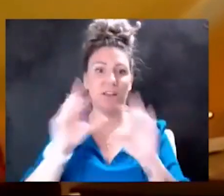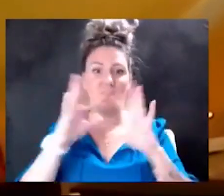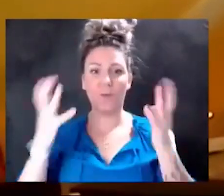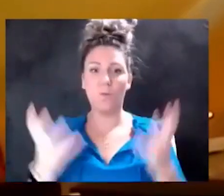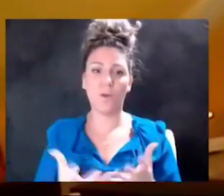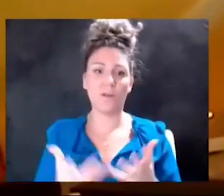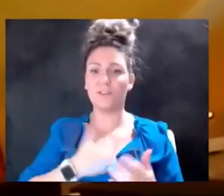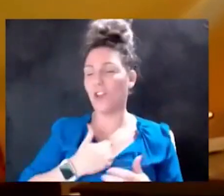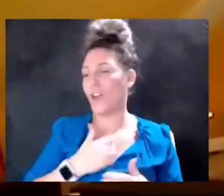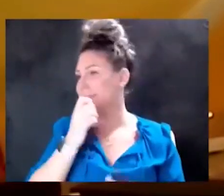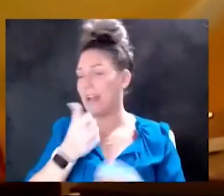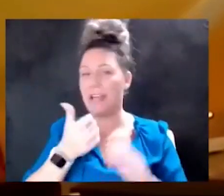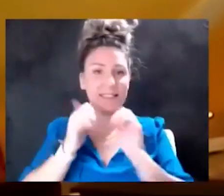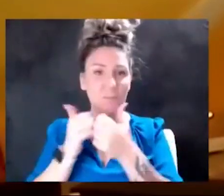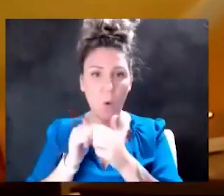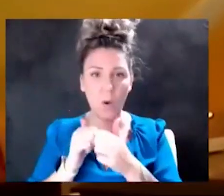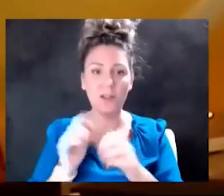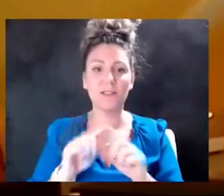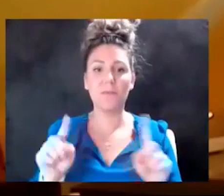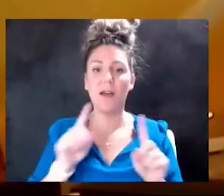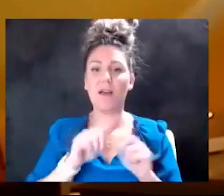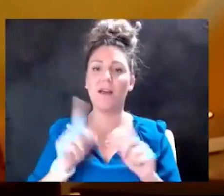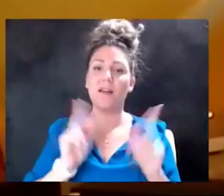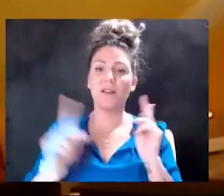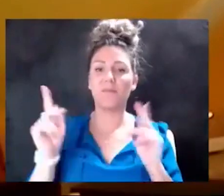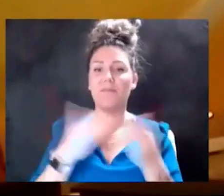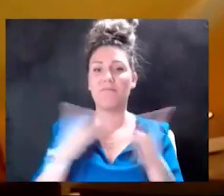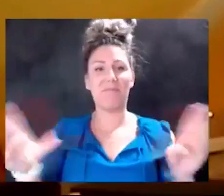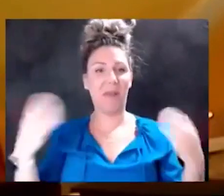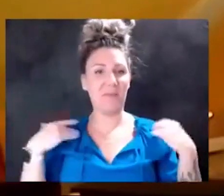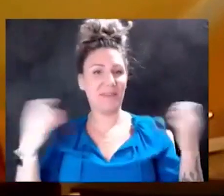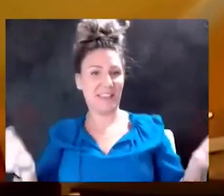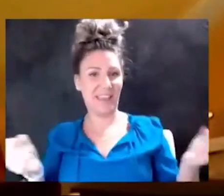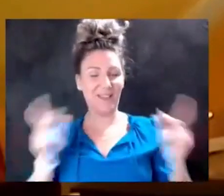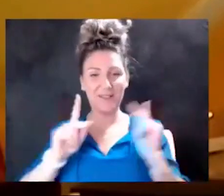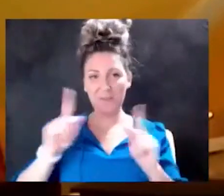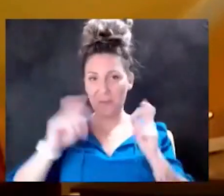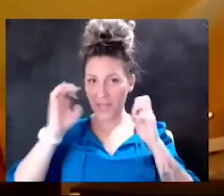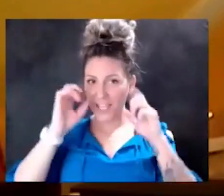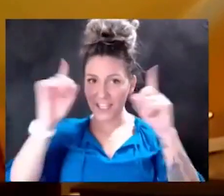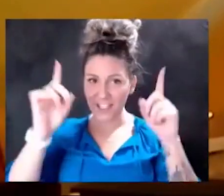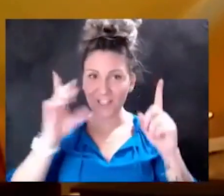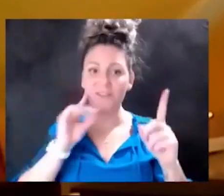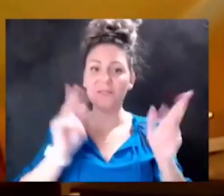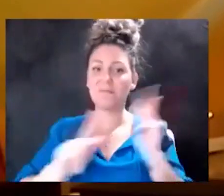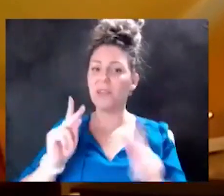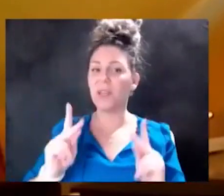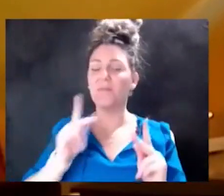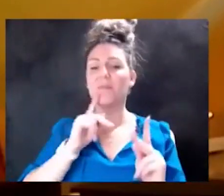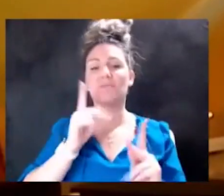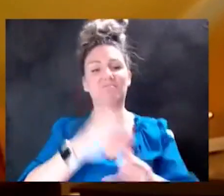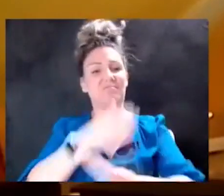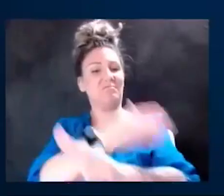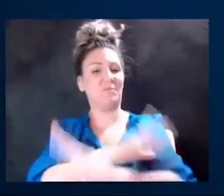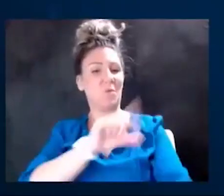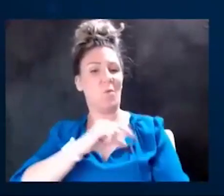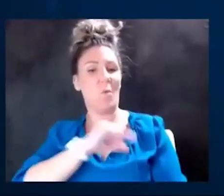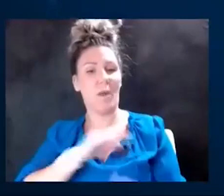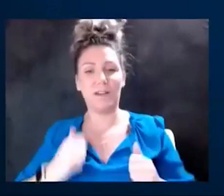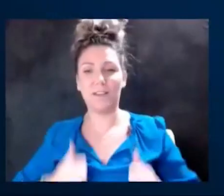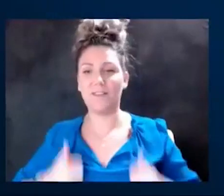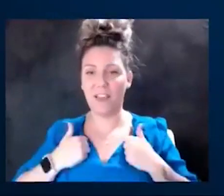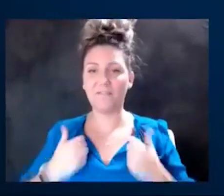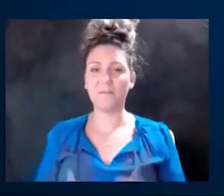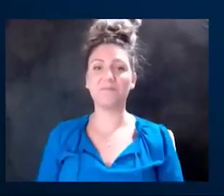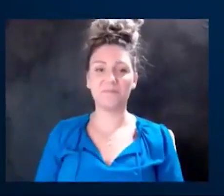sports. But it is people in public health, people who are in education, people who are out there trying to improve quality of life. Yeah, that's a